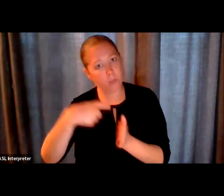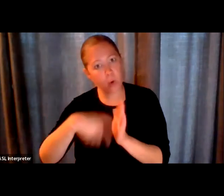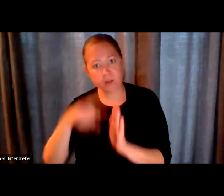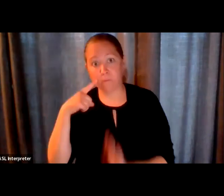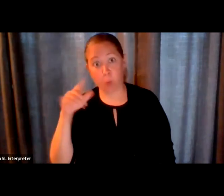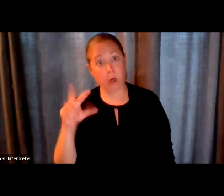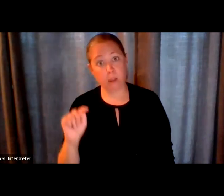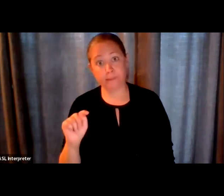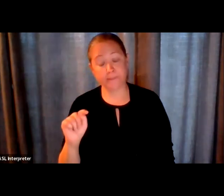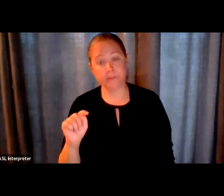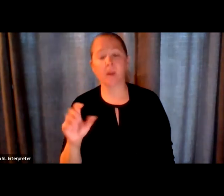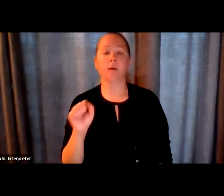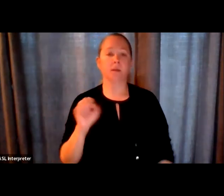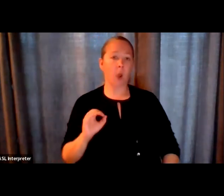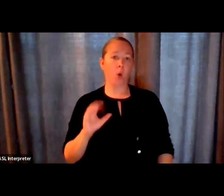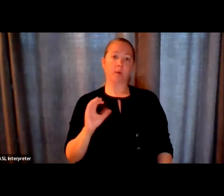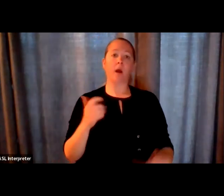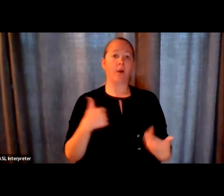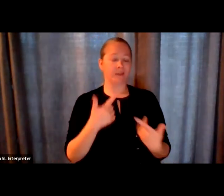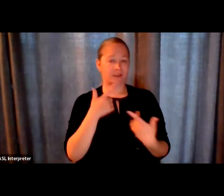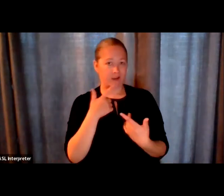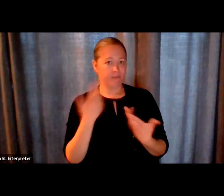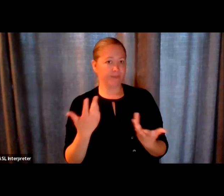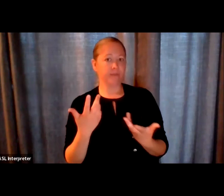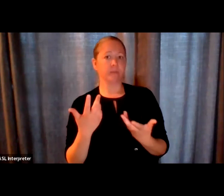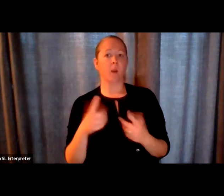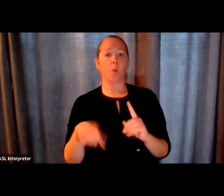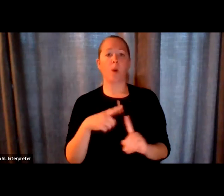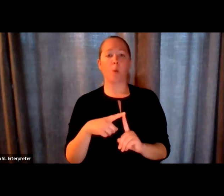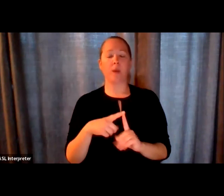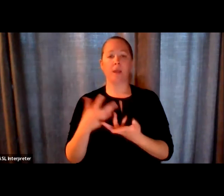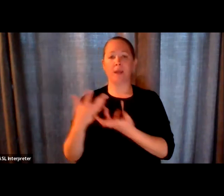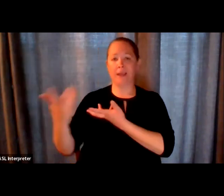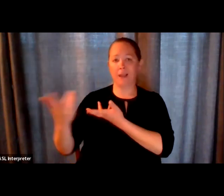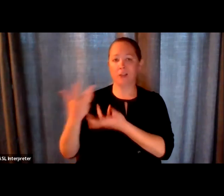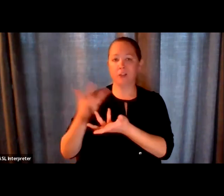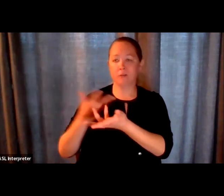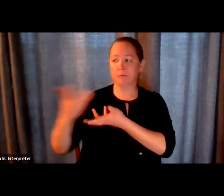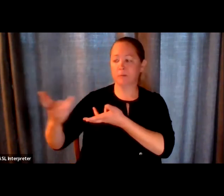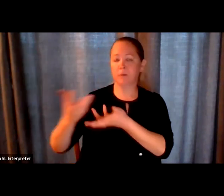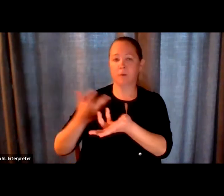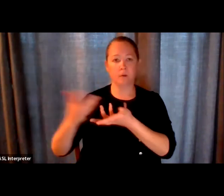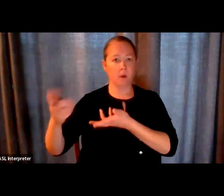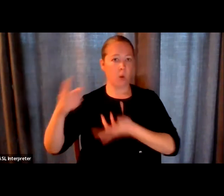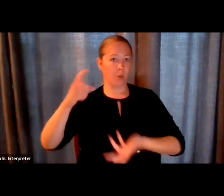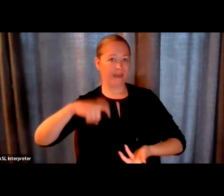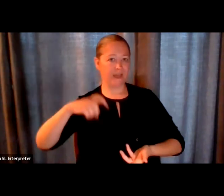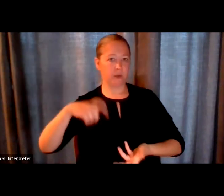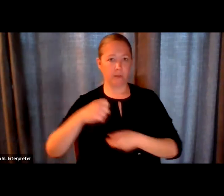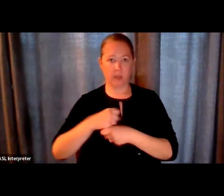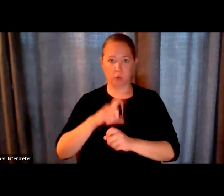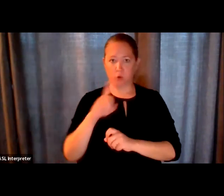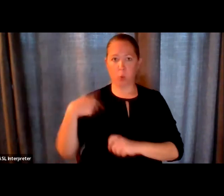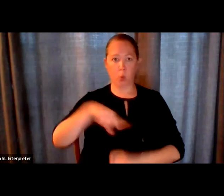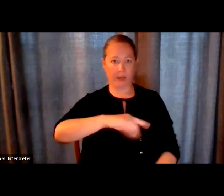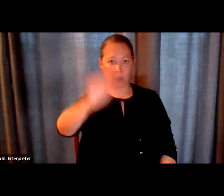of, what I would say in closing is that when we engage with this side of the world, we need to make sure that we know the